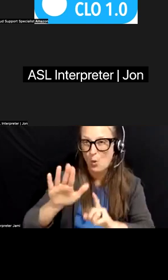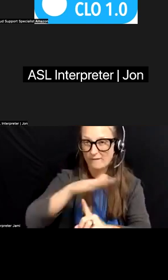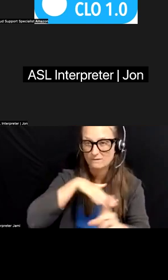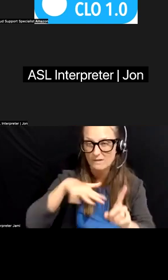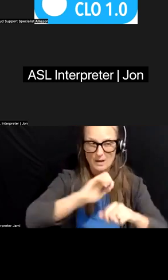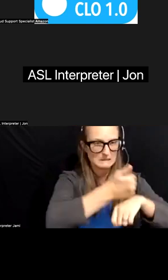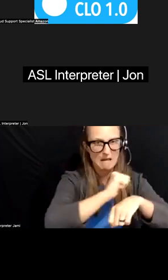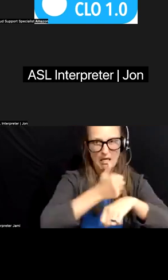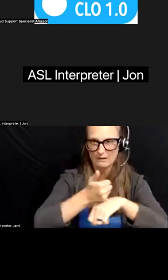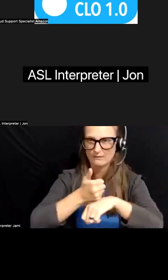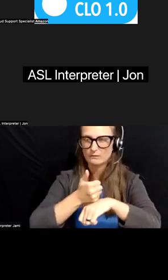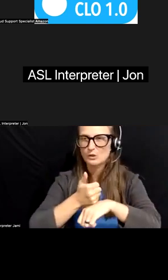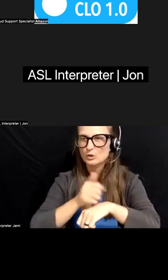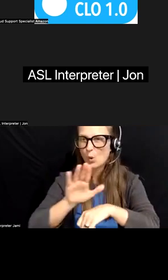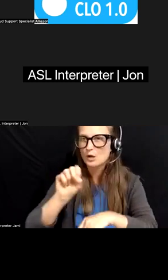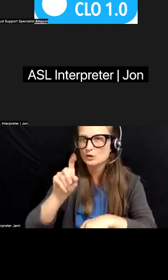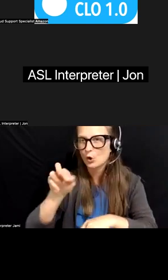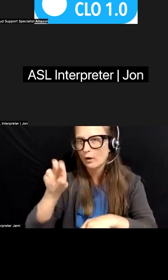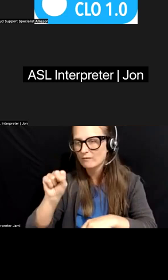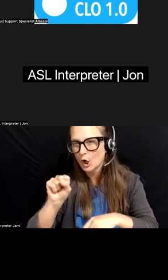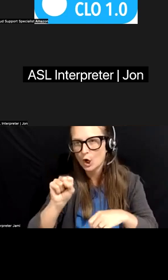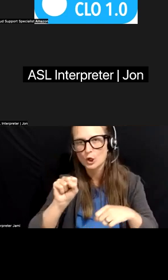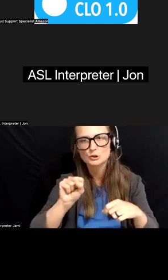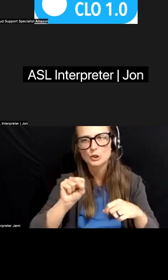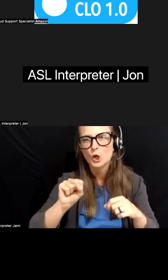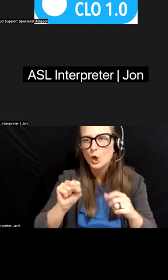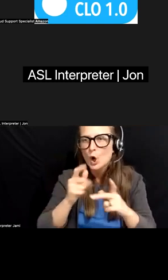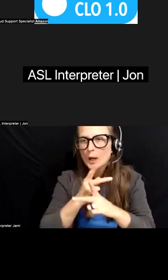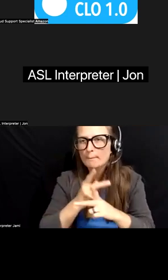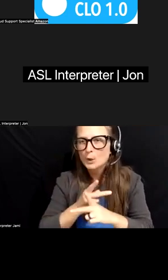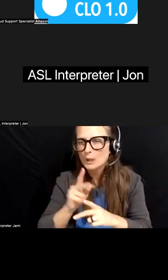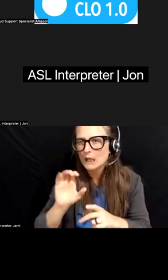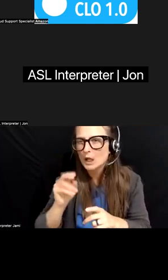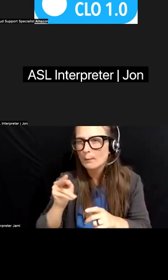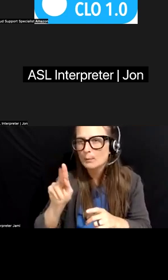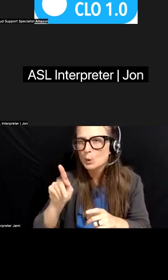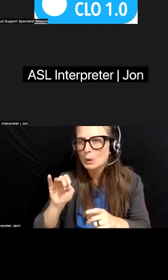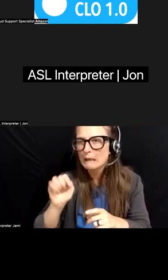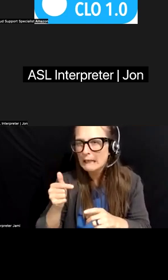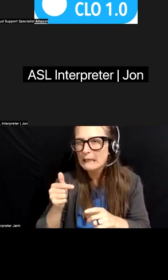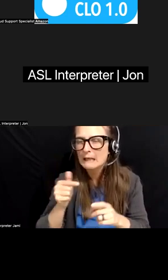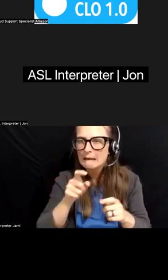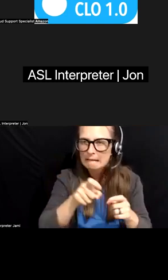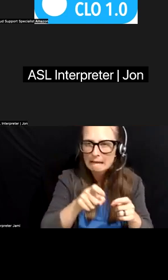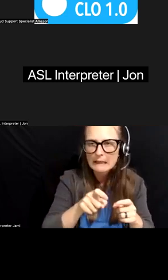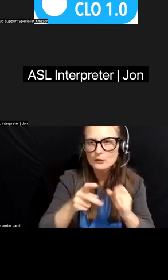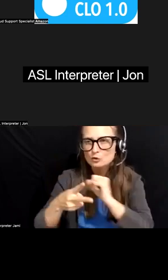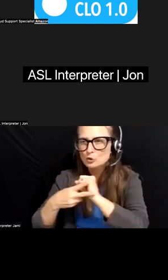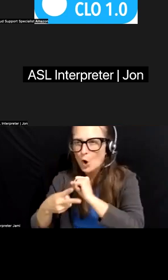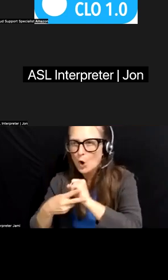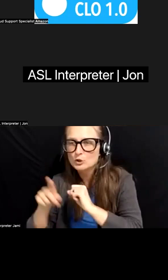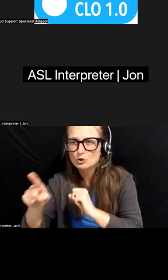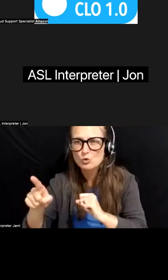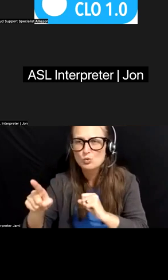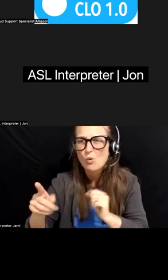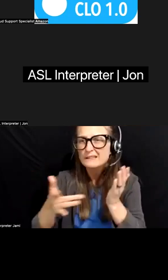arrange your servers, you arrange your computing need, your storage need, you're technically savvy and you